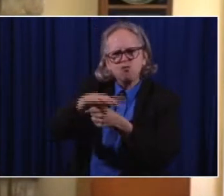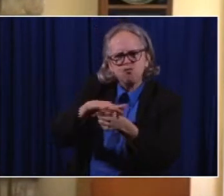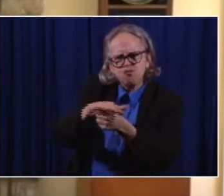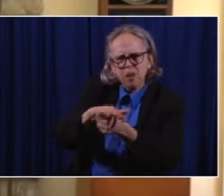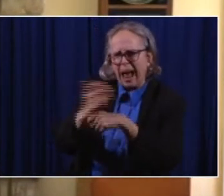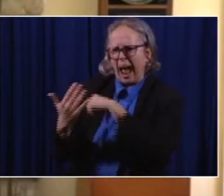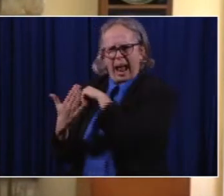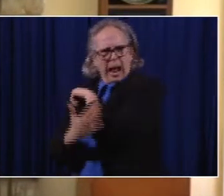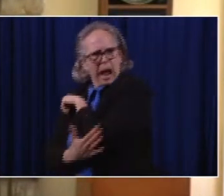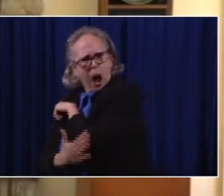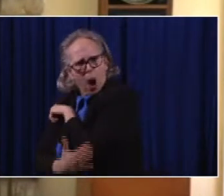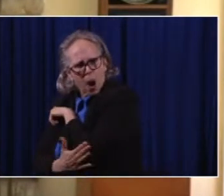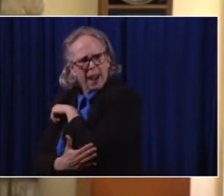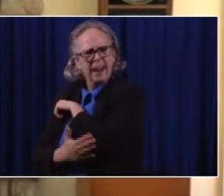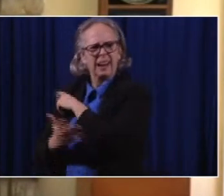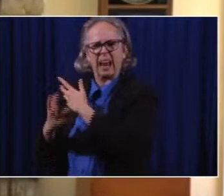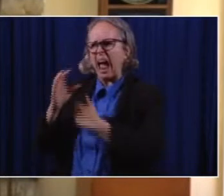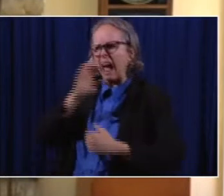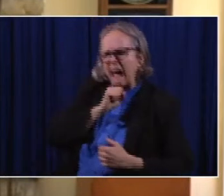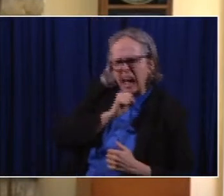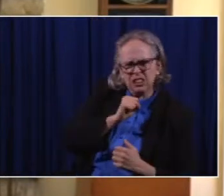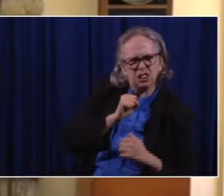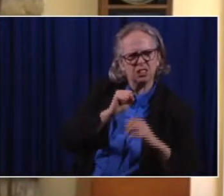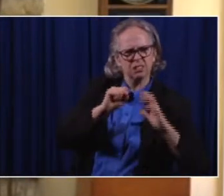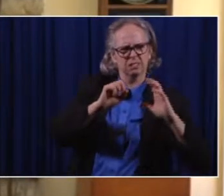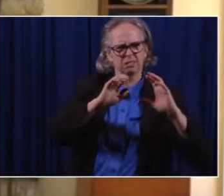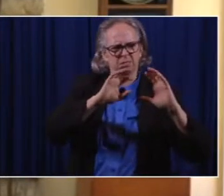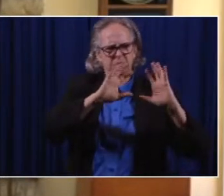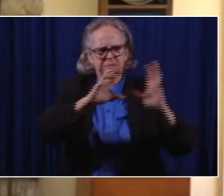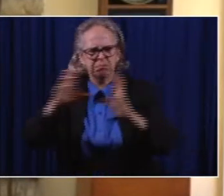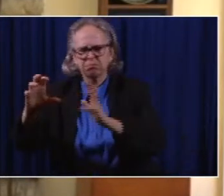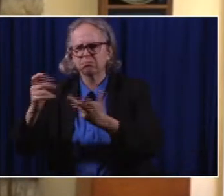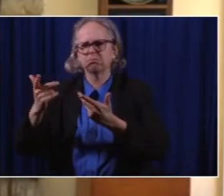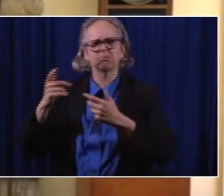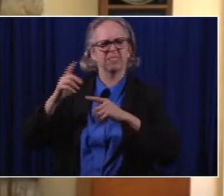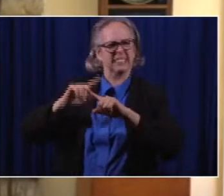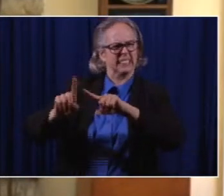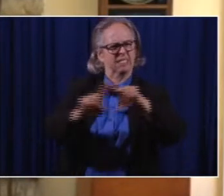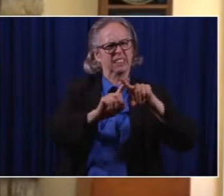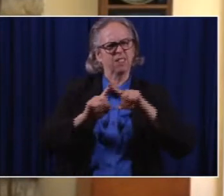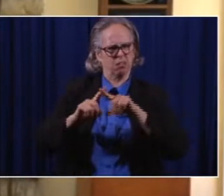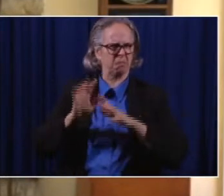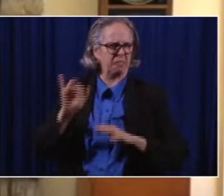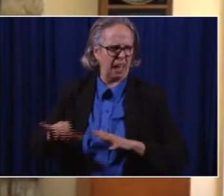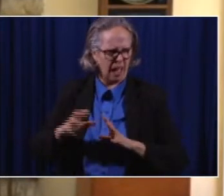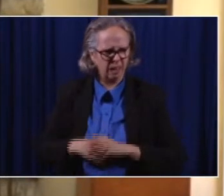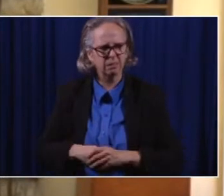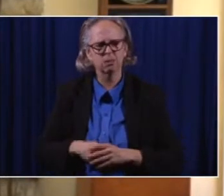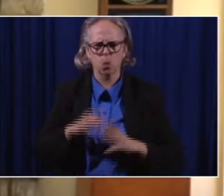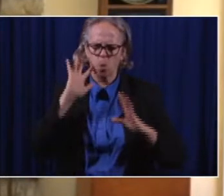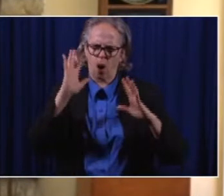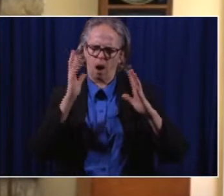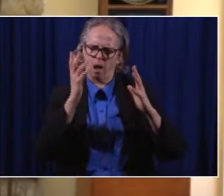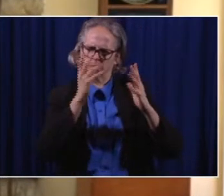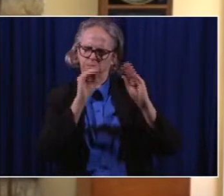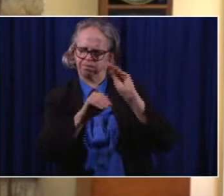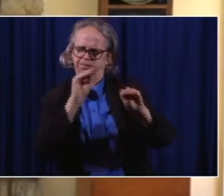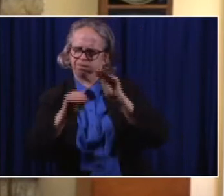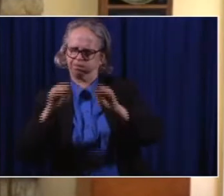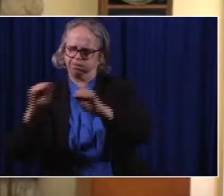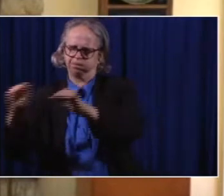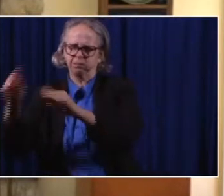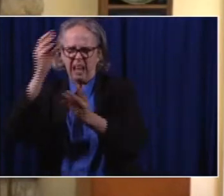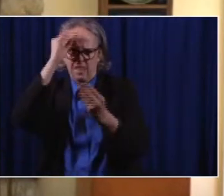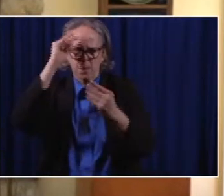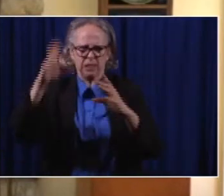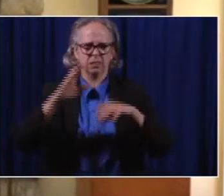flu PCR tests reported by public health laboratories and selected clinical laboratories that participate in the National Flu